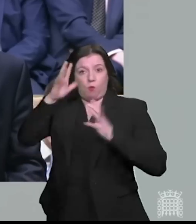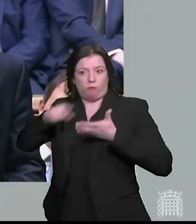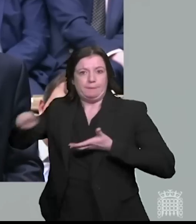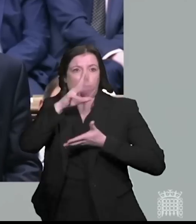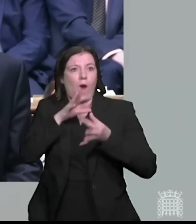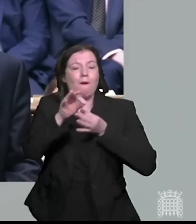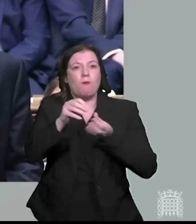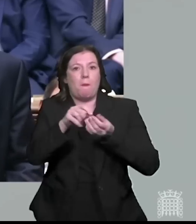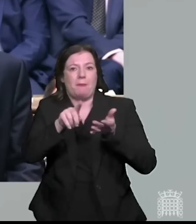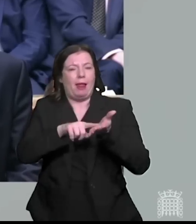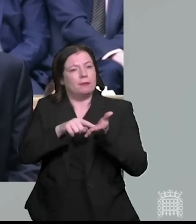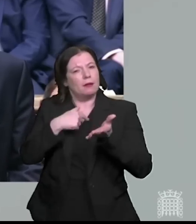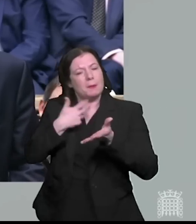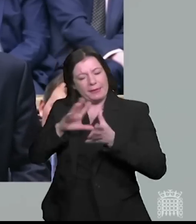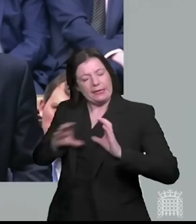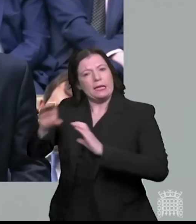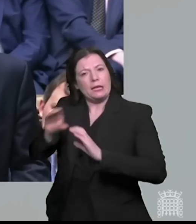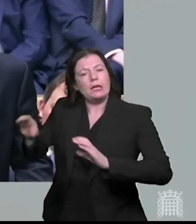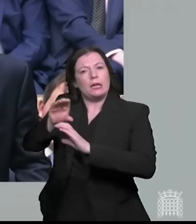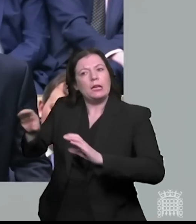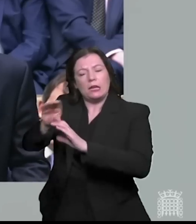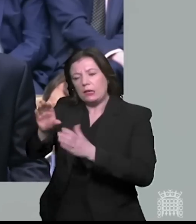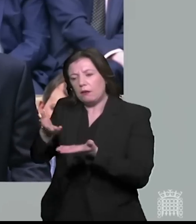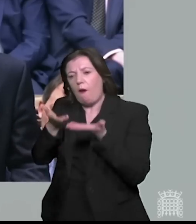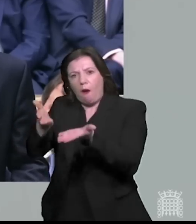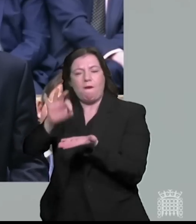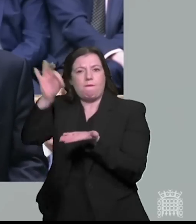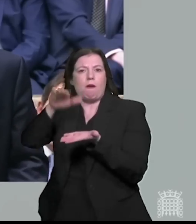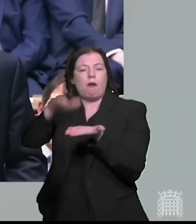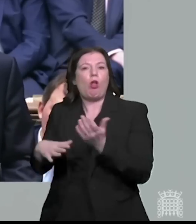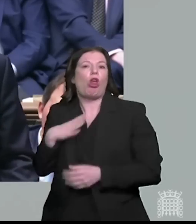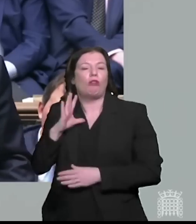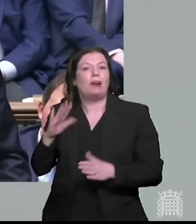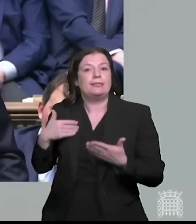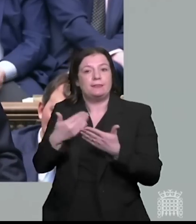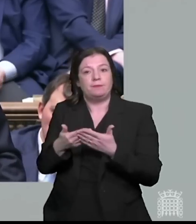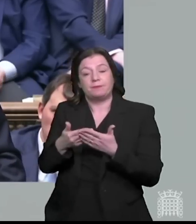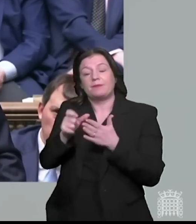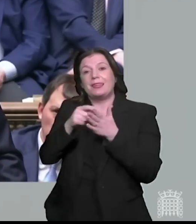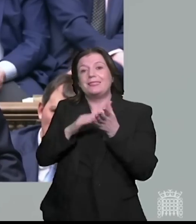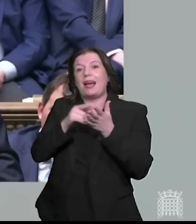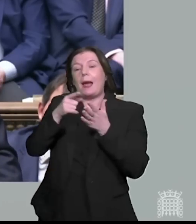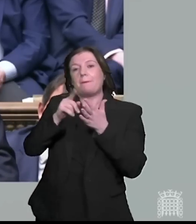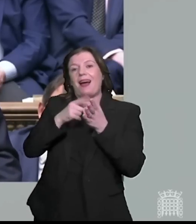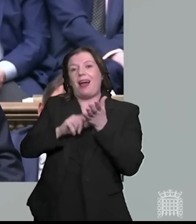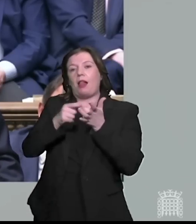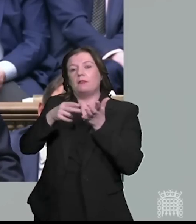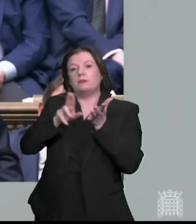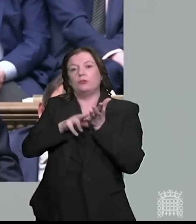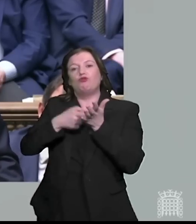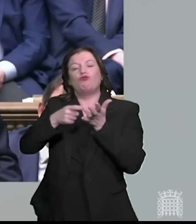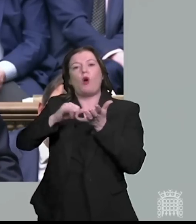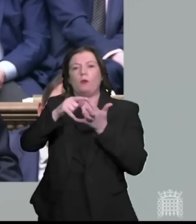the Energy Bills Relief Scheme and the Energy Bills Discount Scheme. We've appointed Dame Alison Rose, Chief Executive of